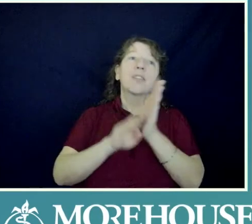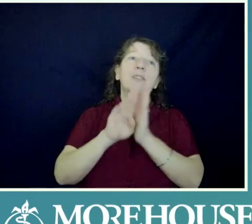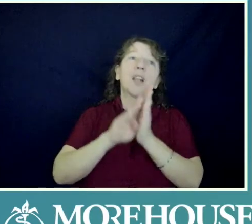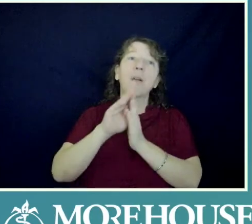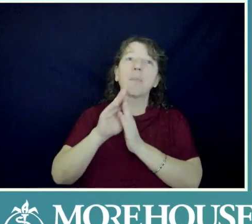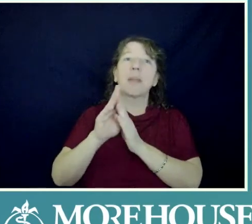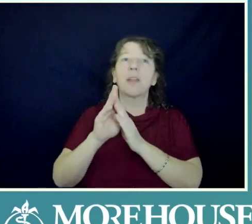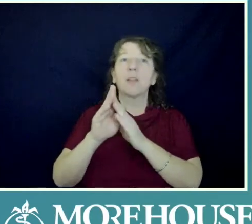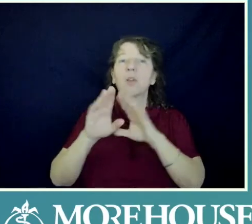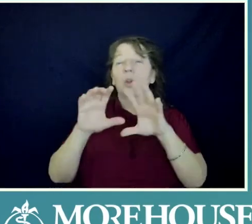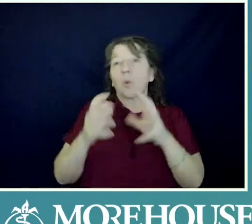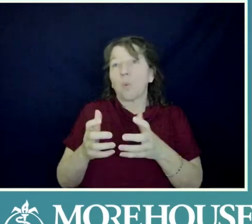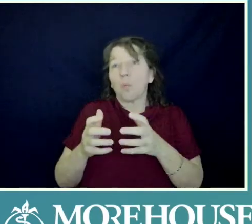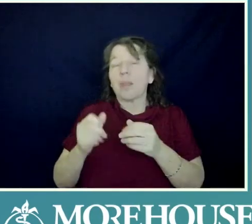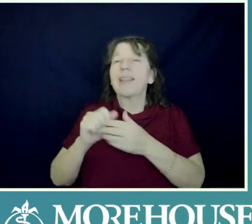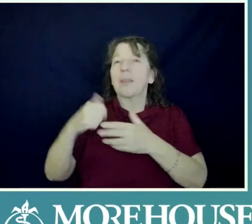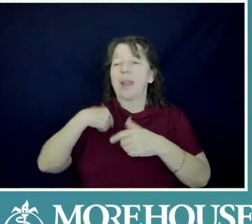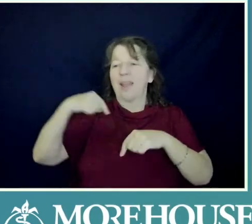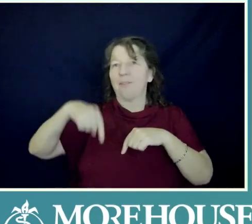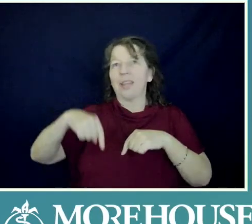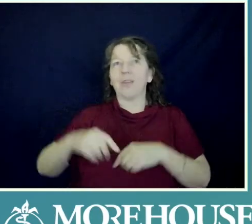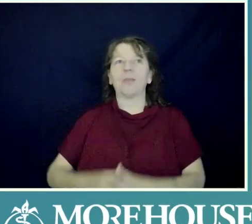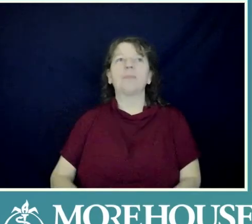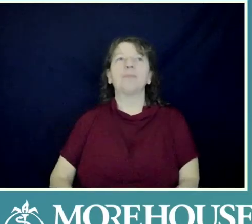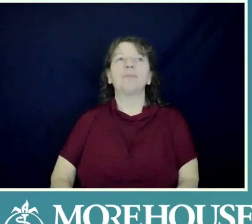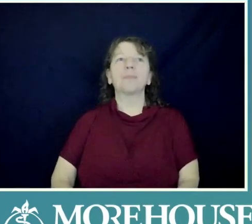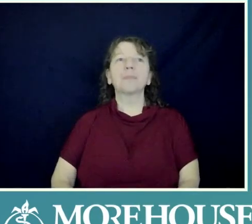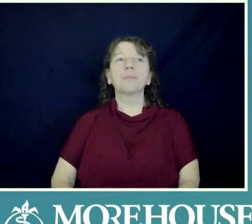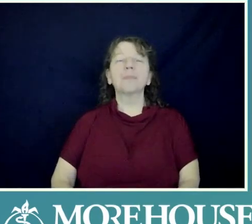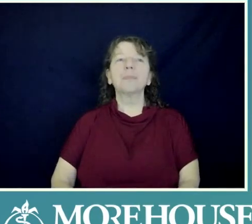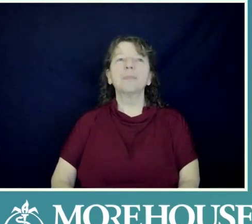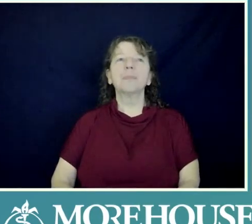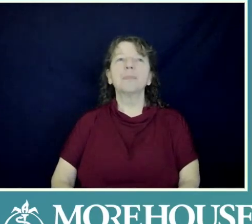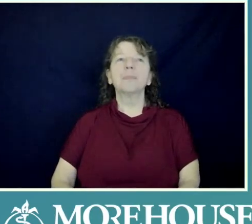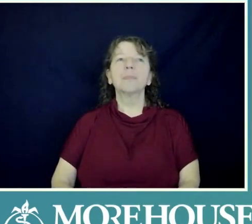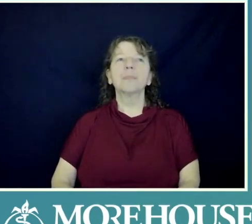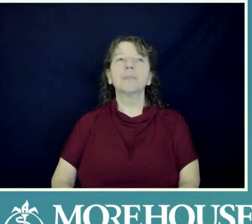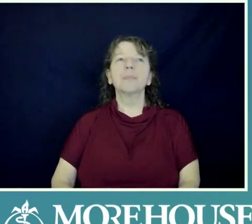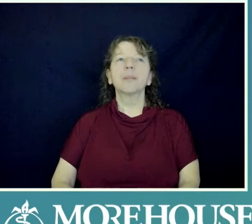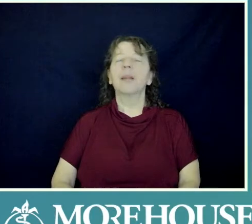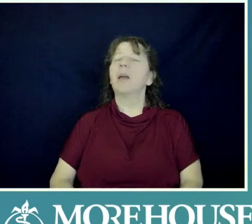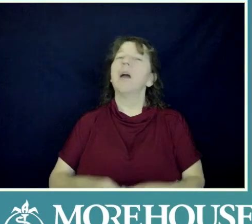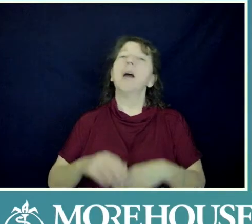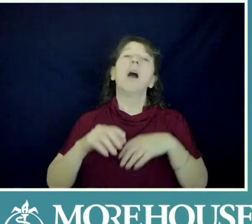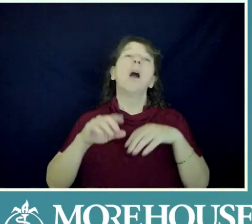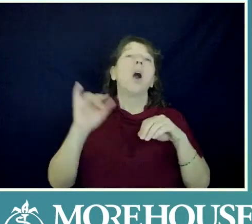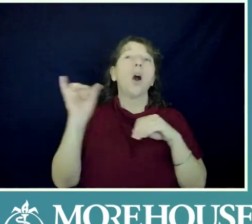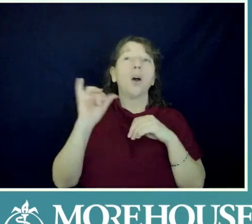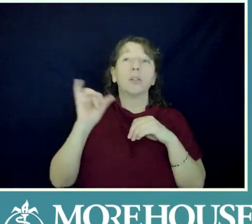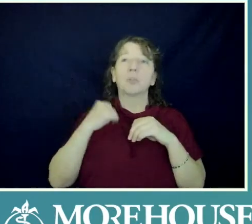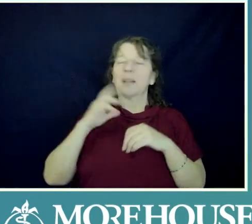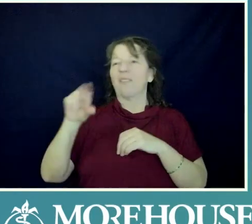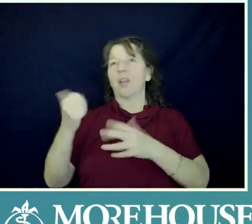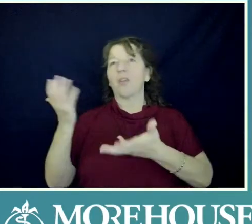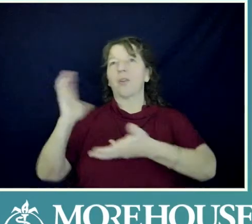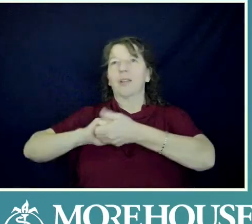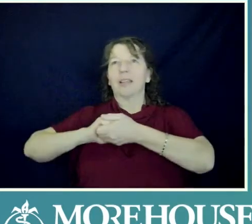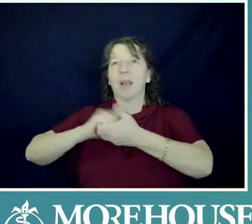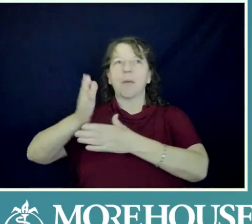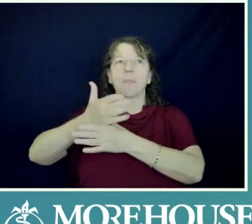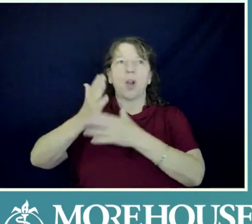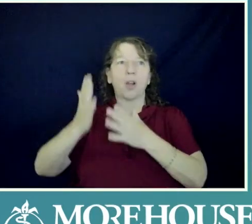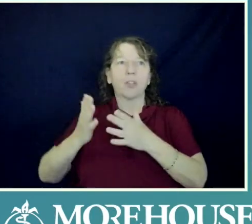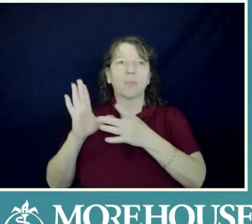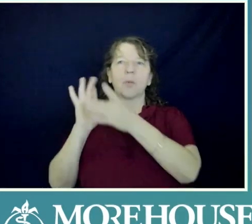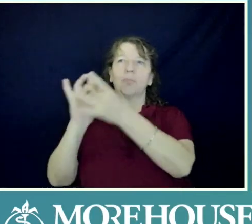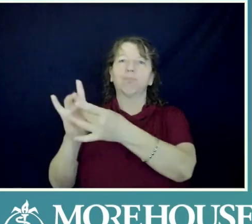we have here at Morehouse. In addition, there are a number of collaborative partnerships where